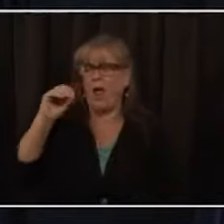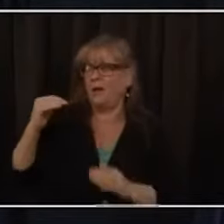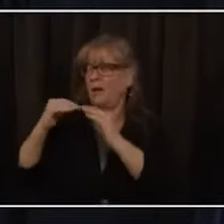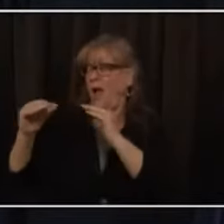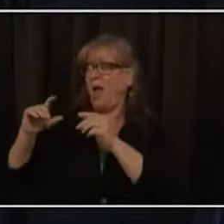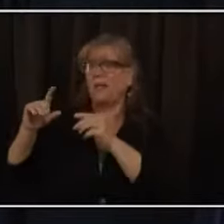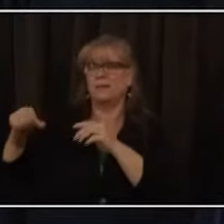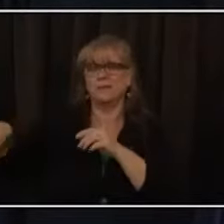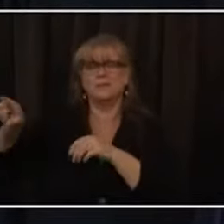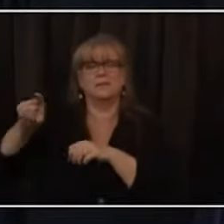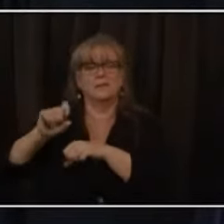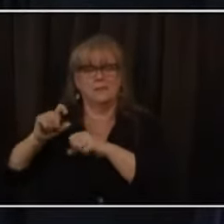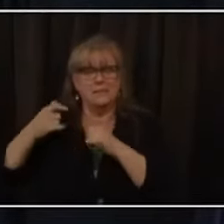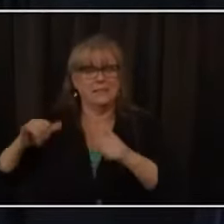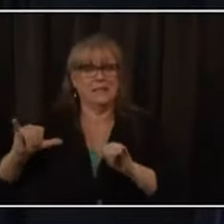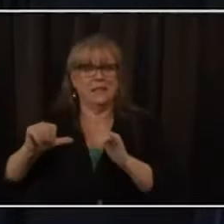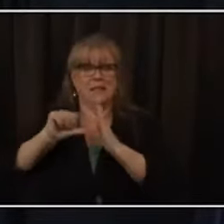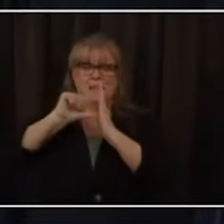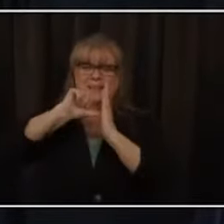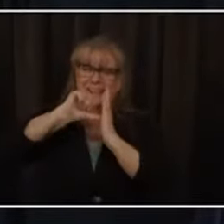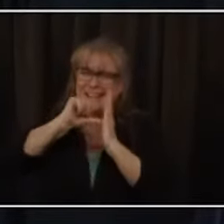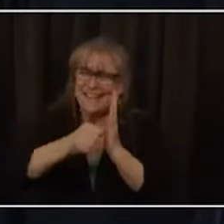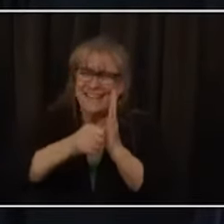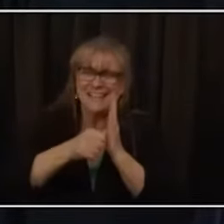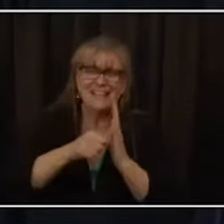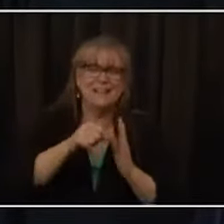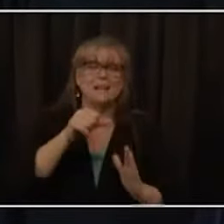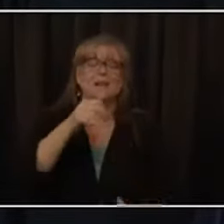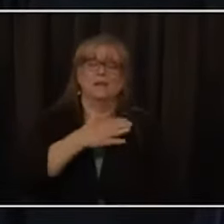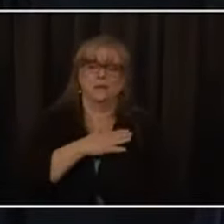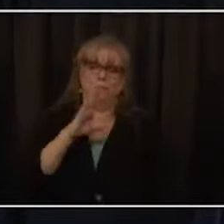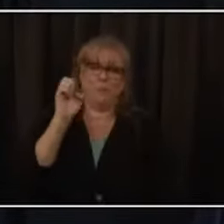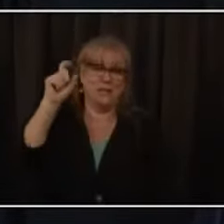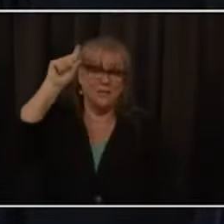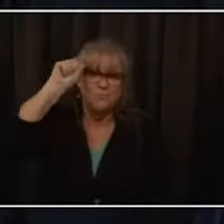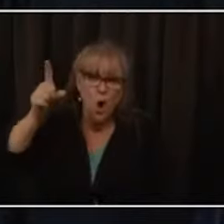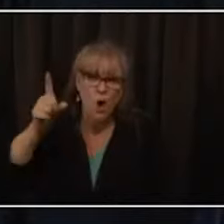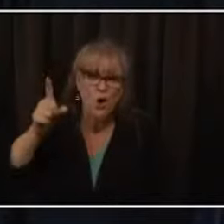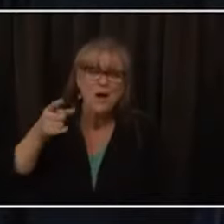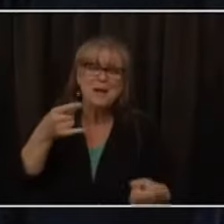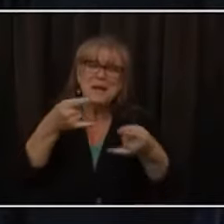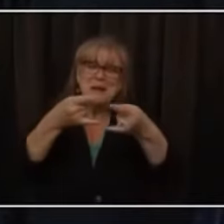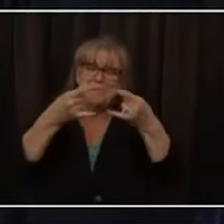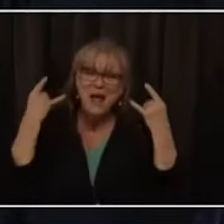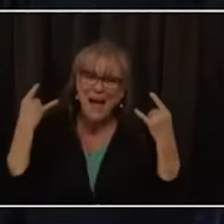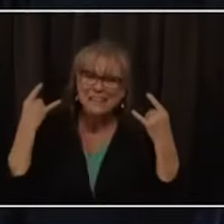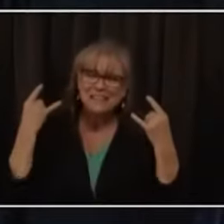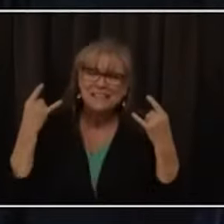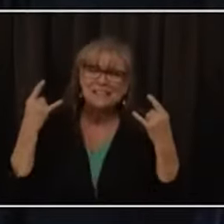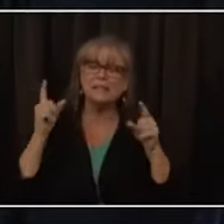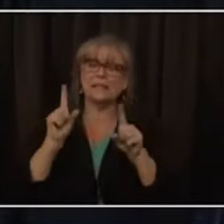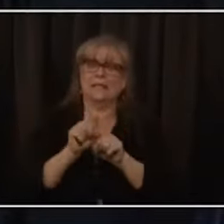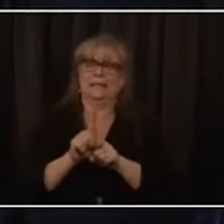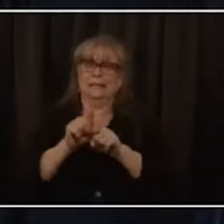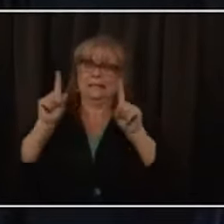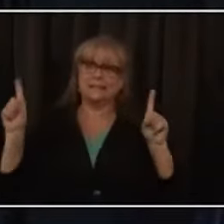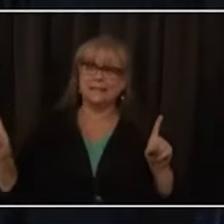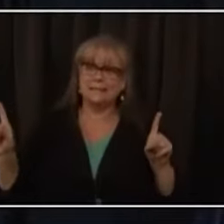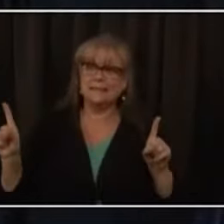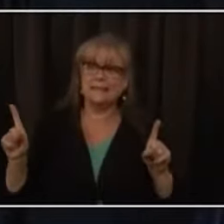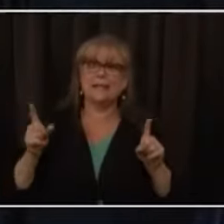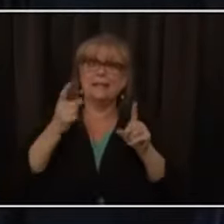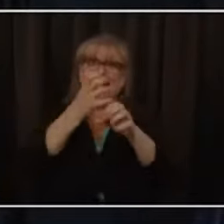behaviors. Mask wearing, appropriate social distancing, staying home when sick, and getting tested when sick. And then